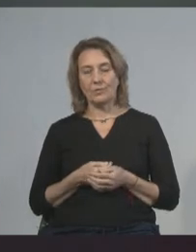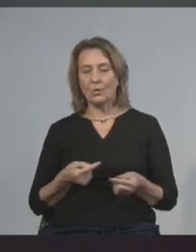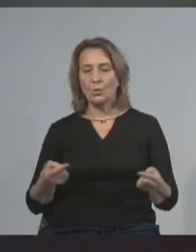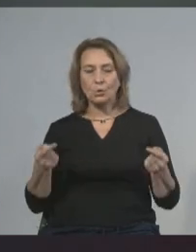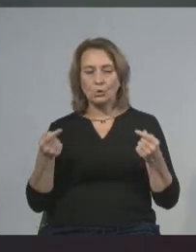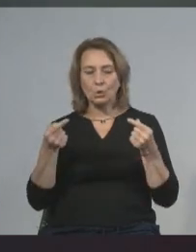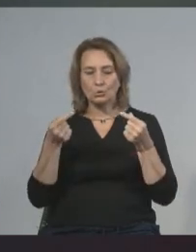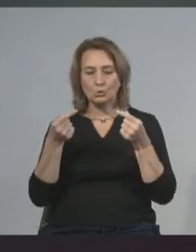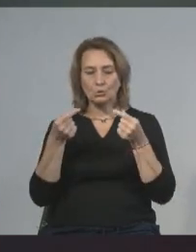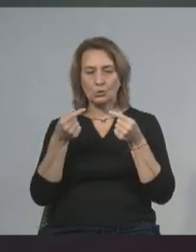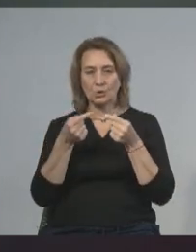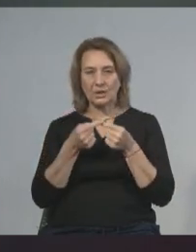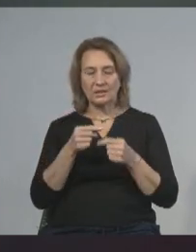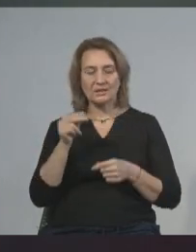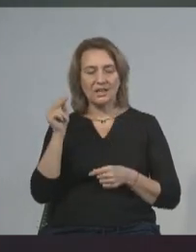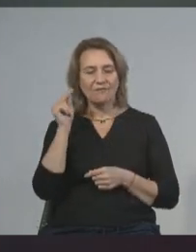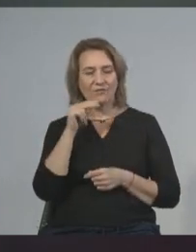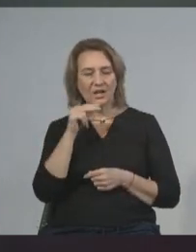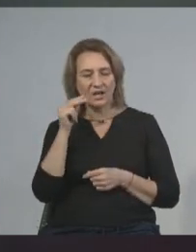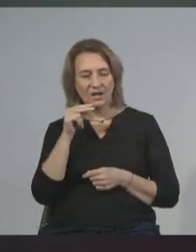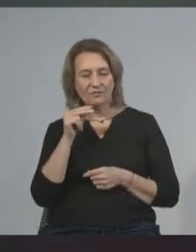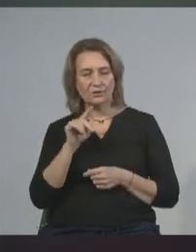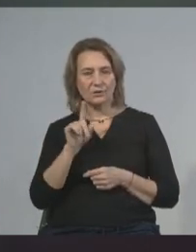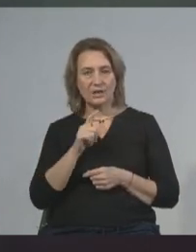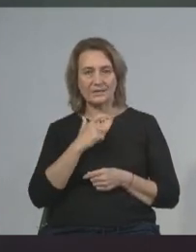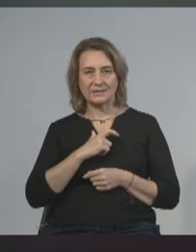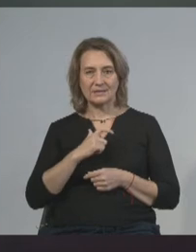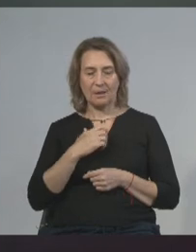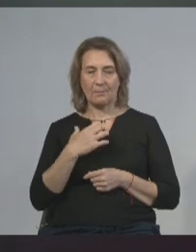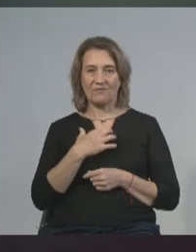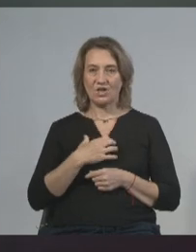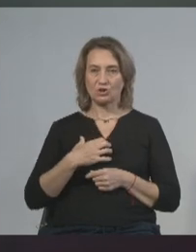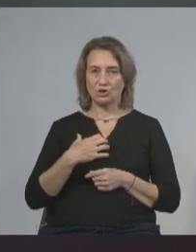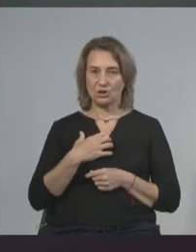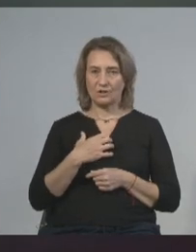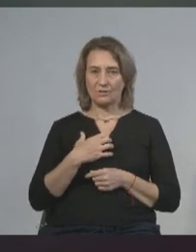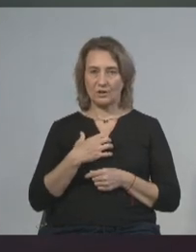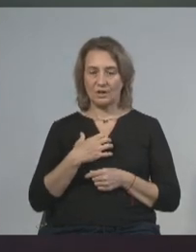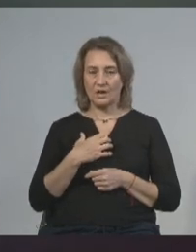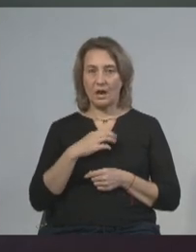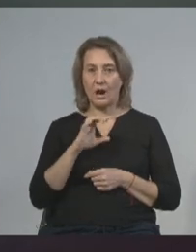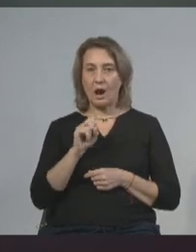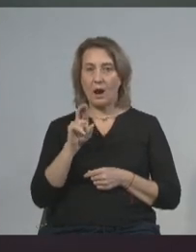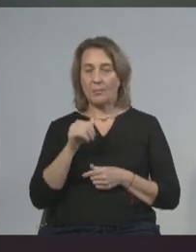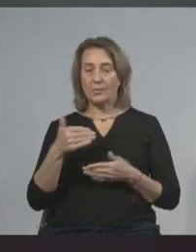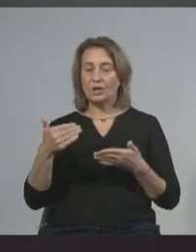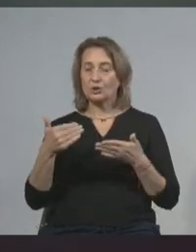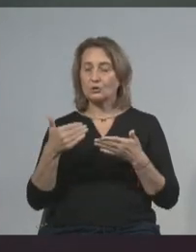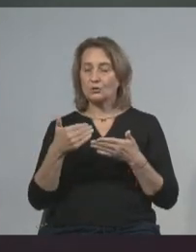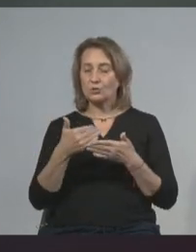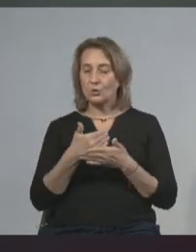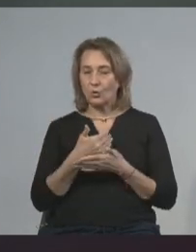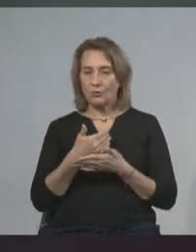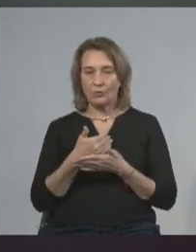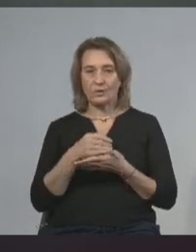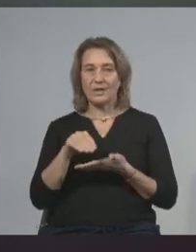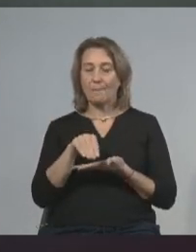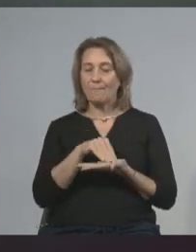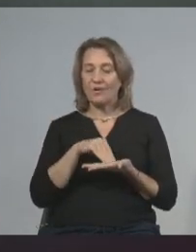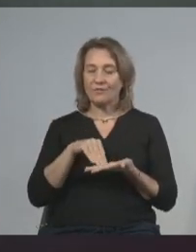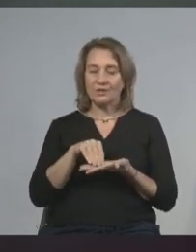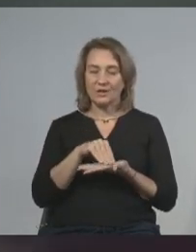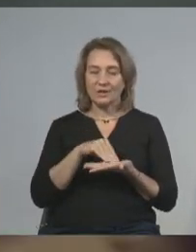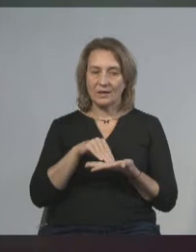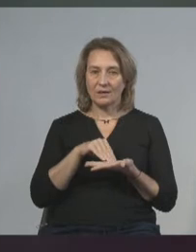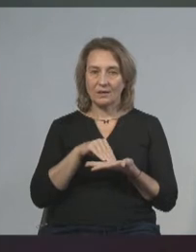improve a bit more study something important not to